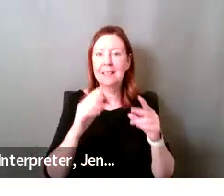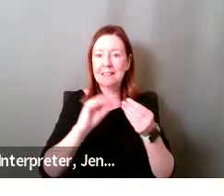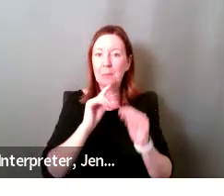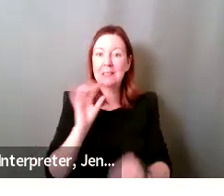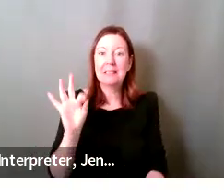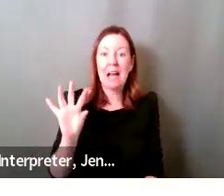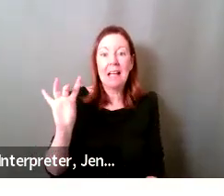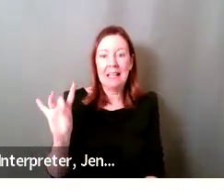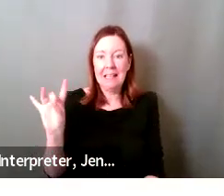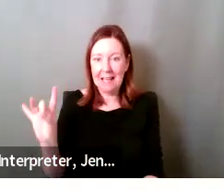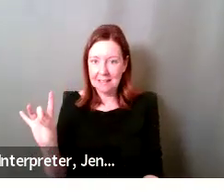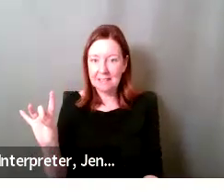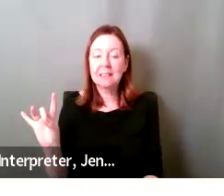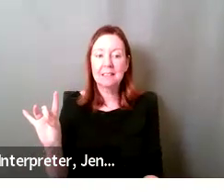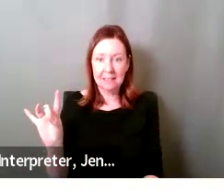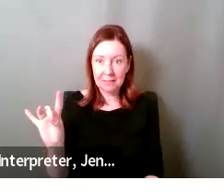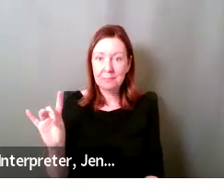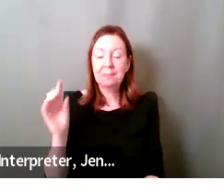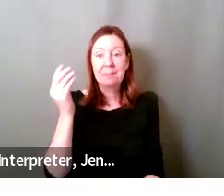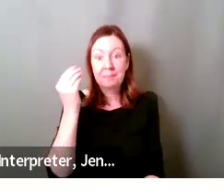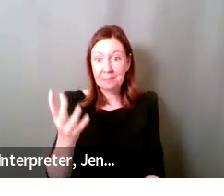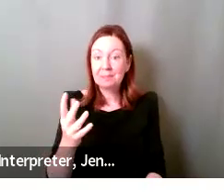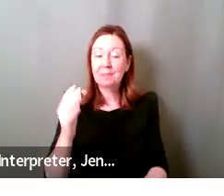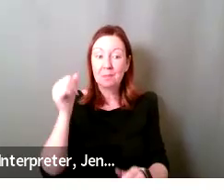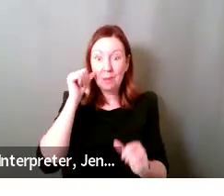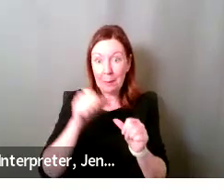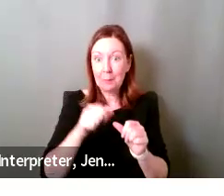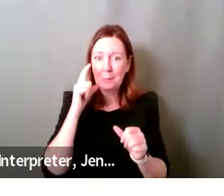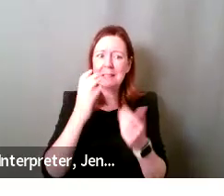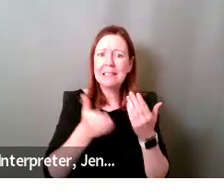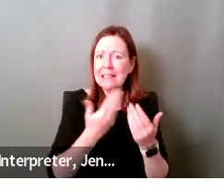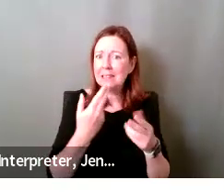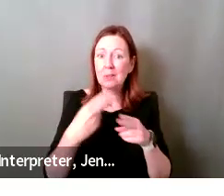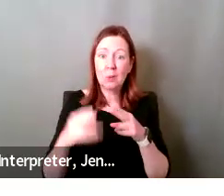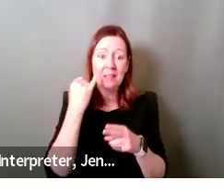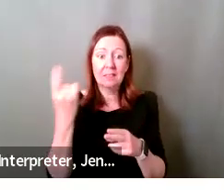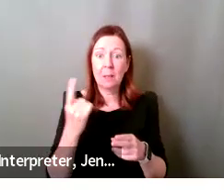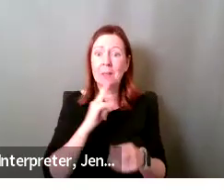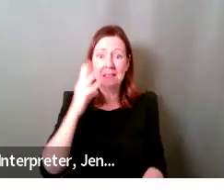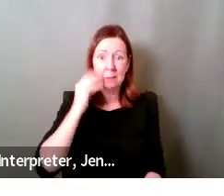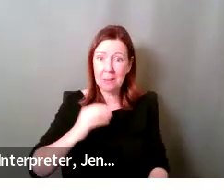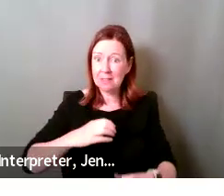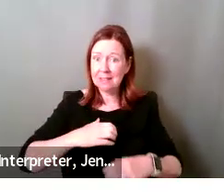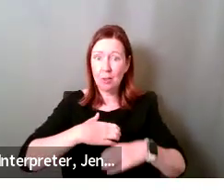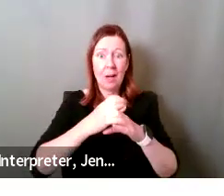988. So this is a number we do like to tell individuals to remember because it's easy, it's short, and if someone is going through